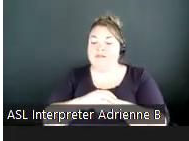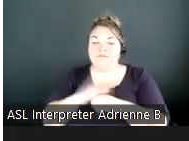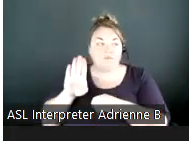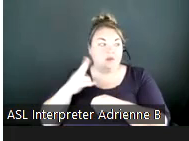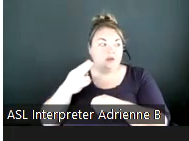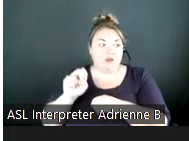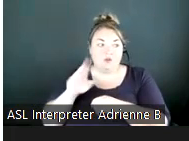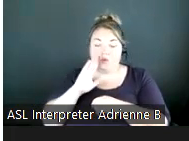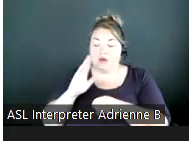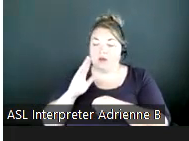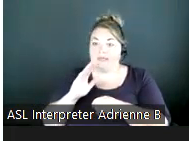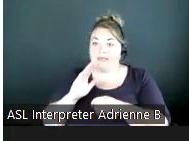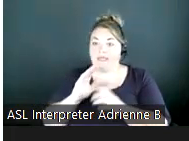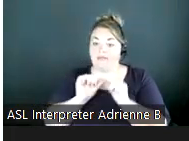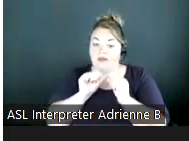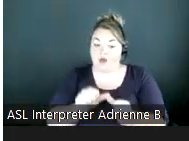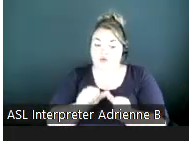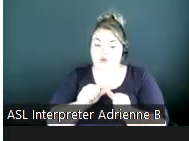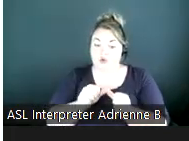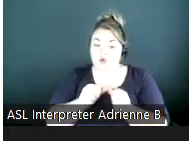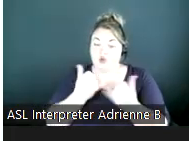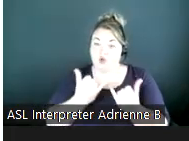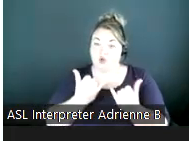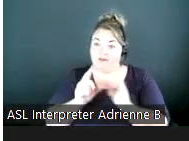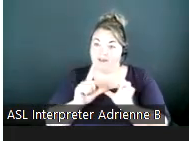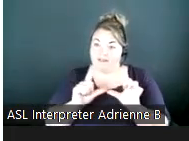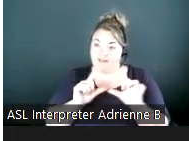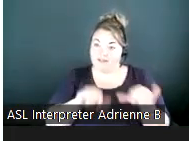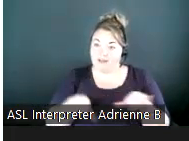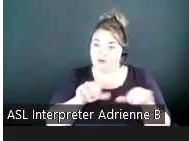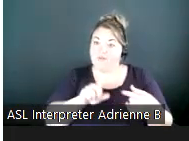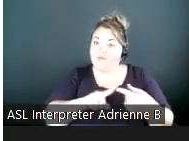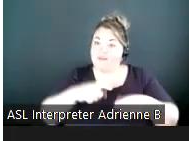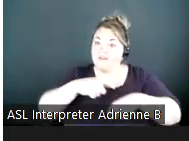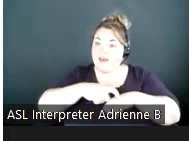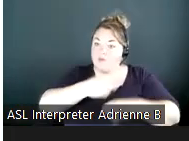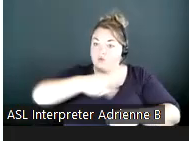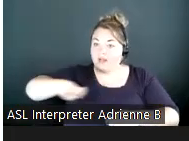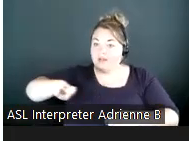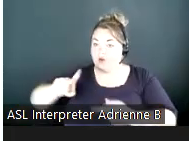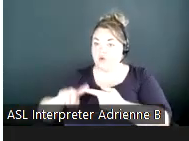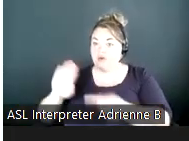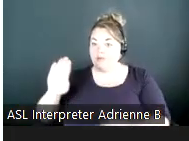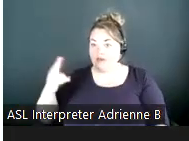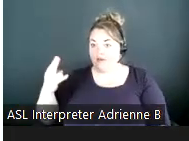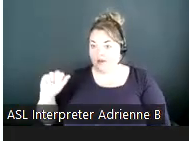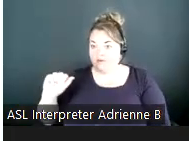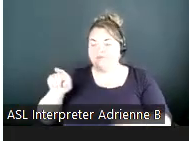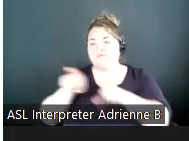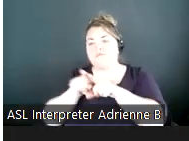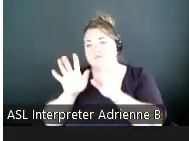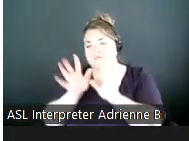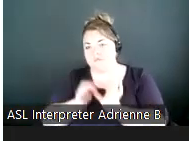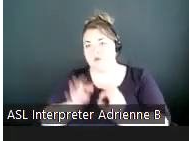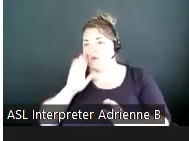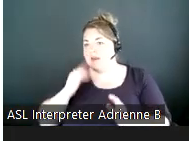be held to those current licensing standards until the time of transfer to the BHA. And as I mentioned, we'll have